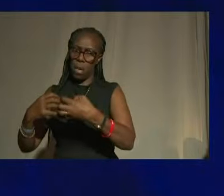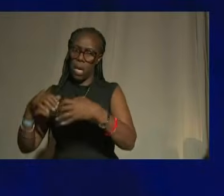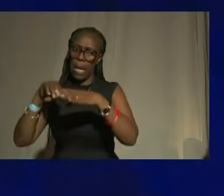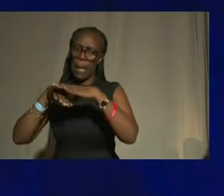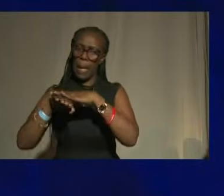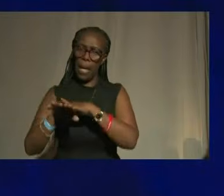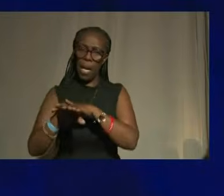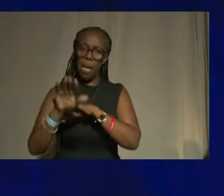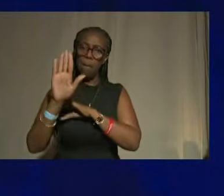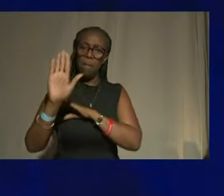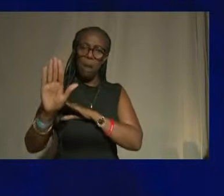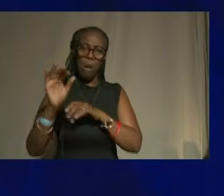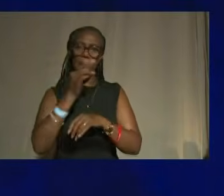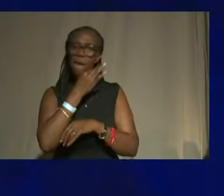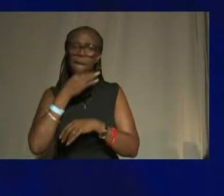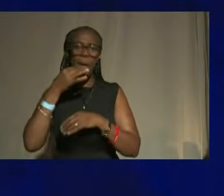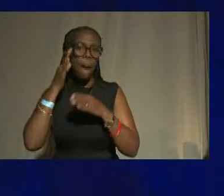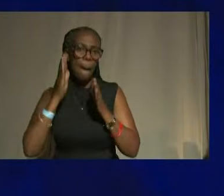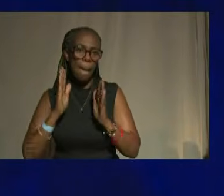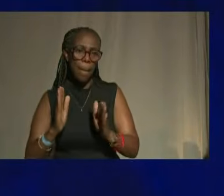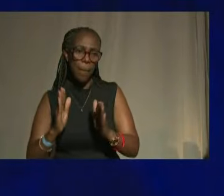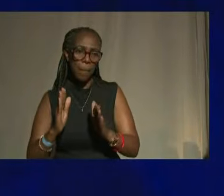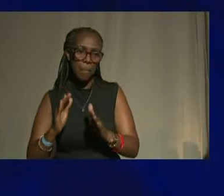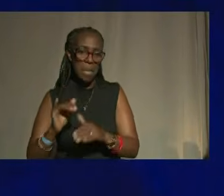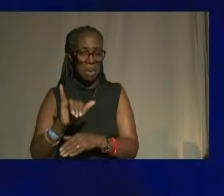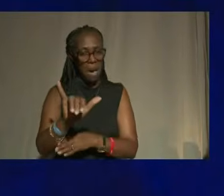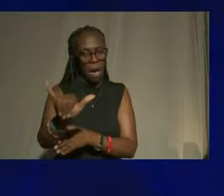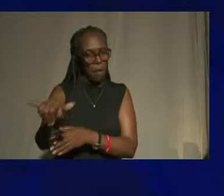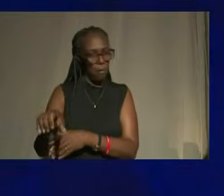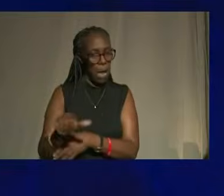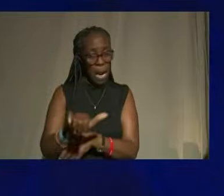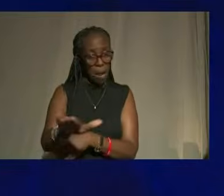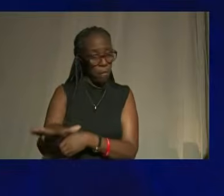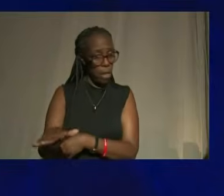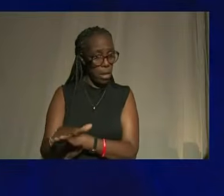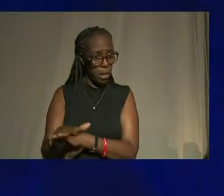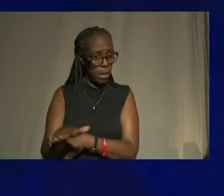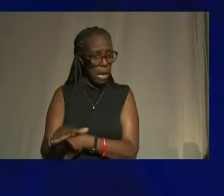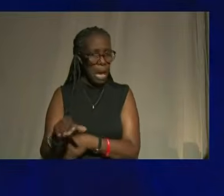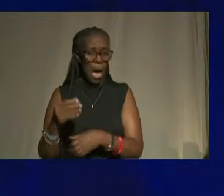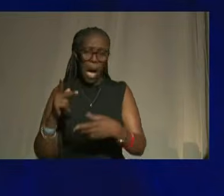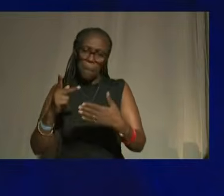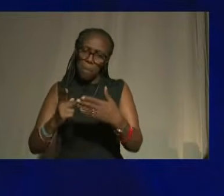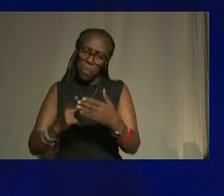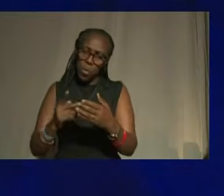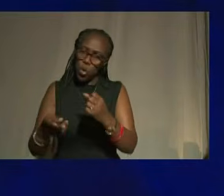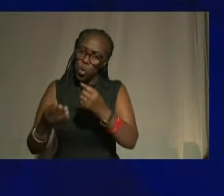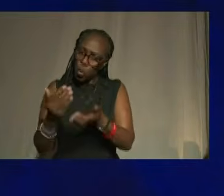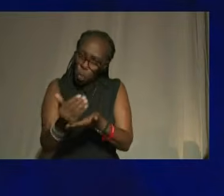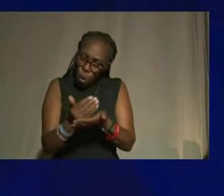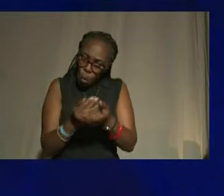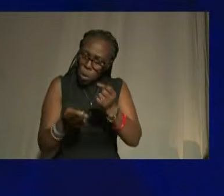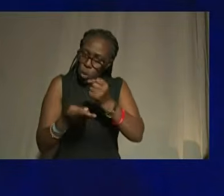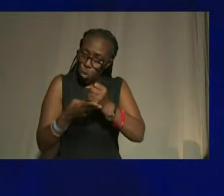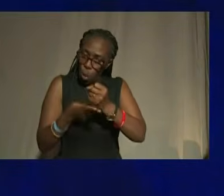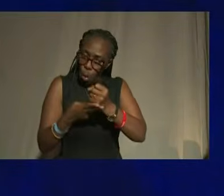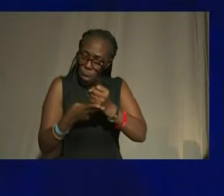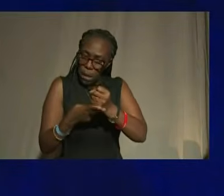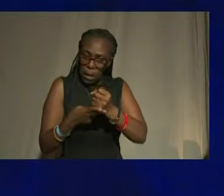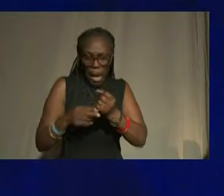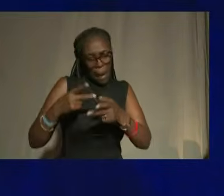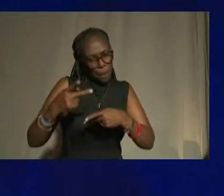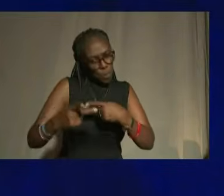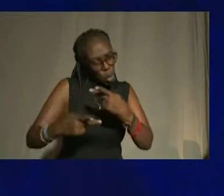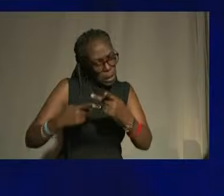put adequate post-harvest storage and processing facilities in place to reduce the 30%